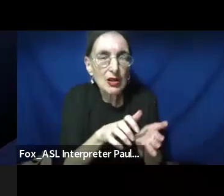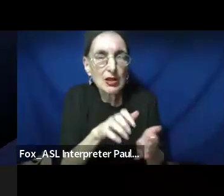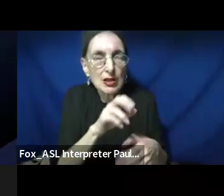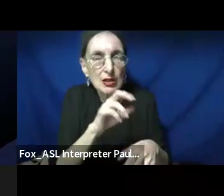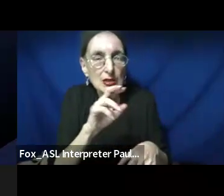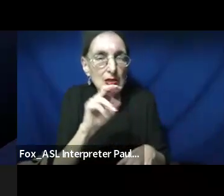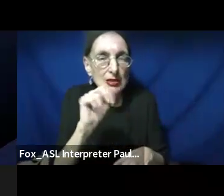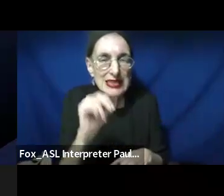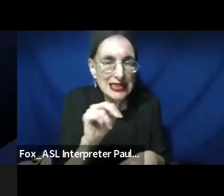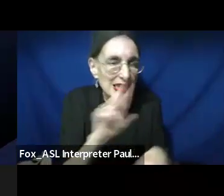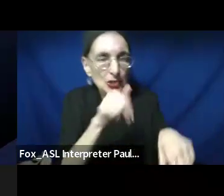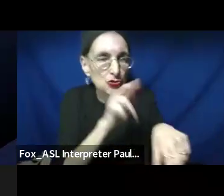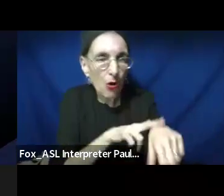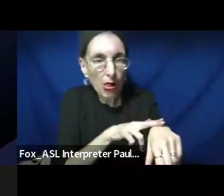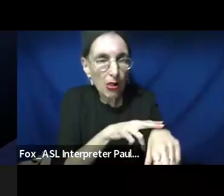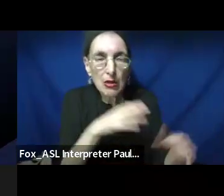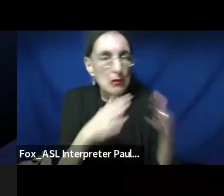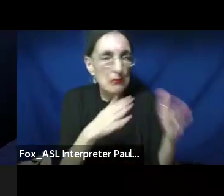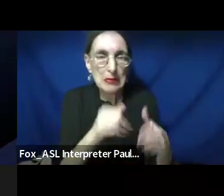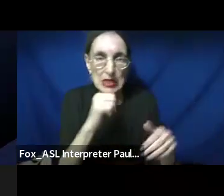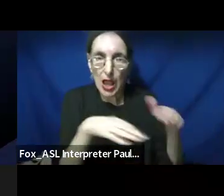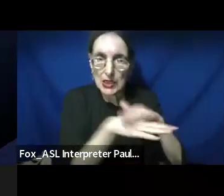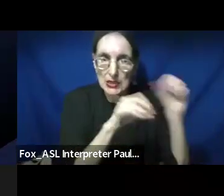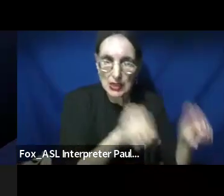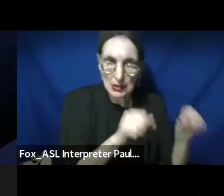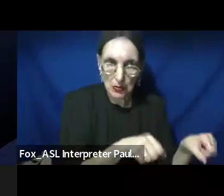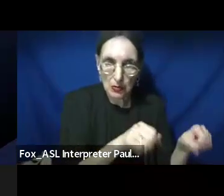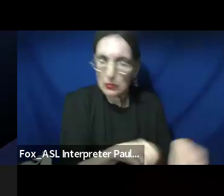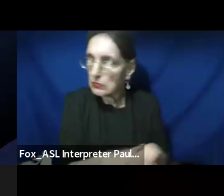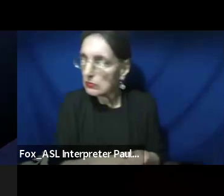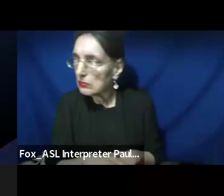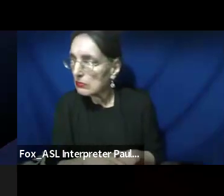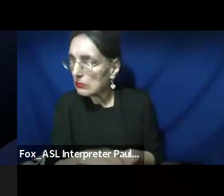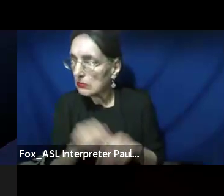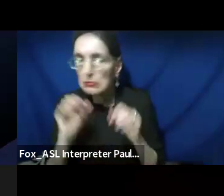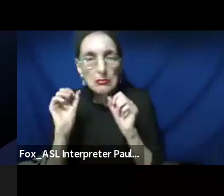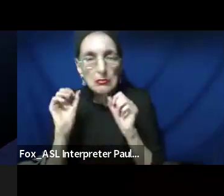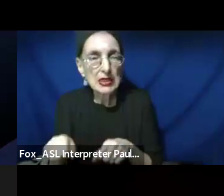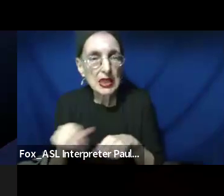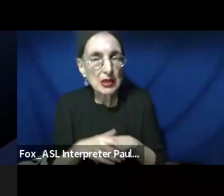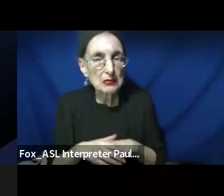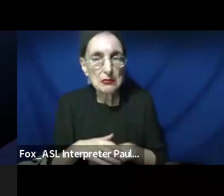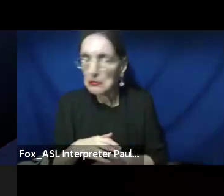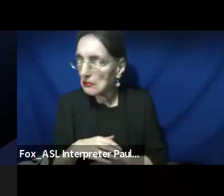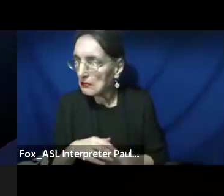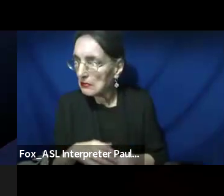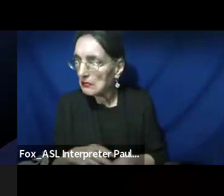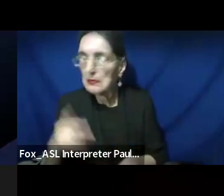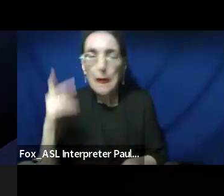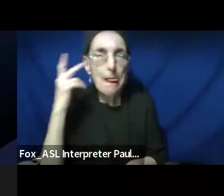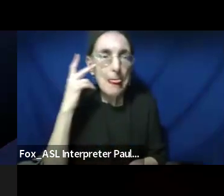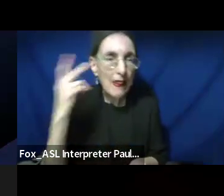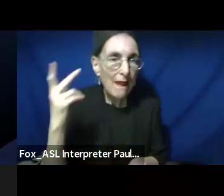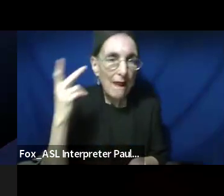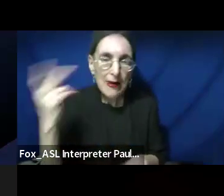and so those might not be able to be accessible, but then, you know, I can, you know, I see like